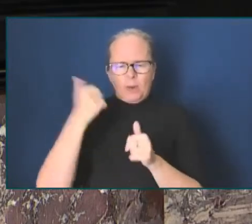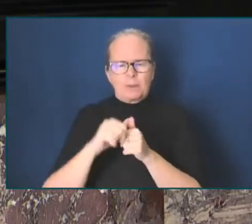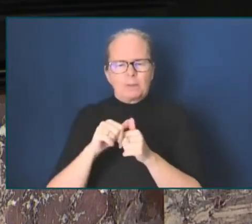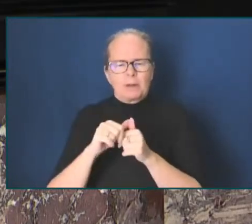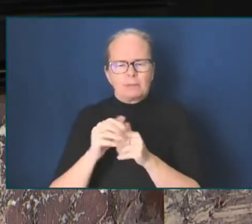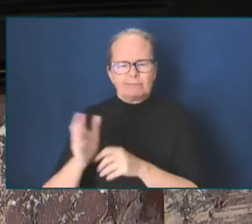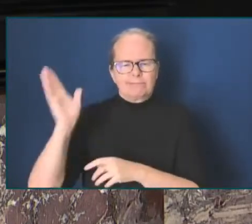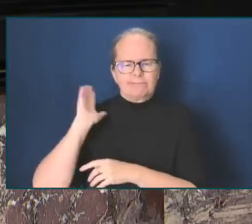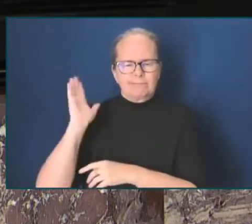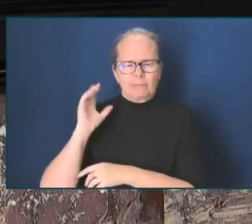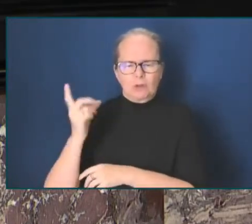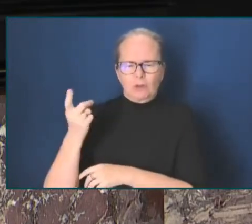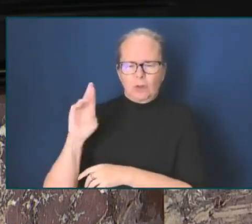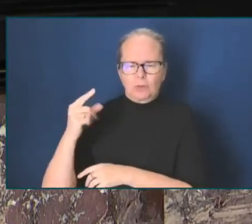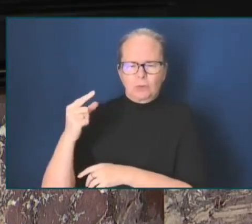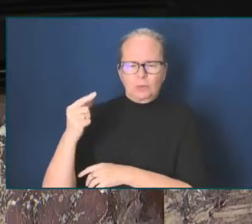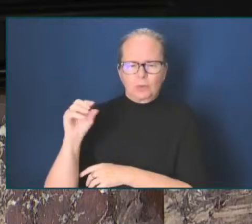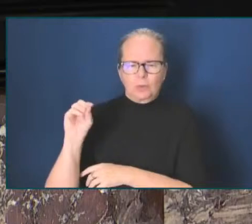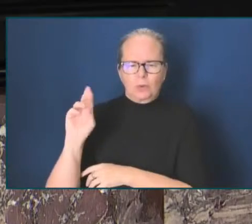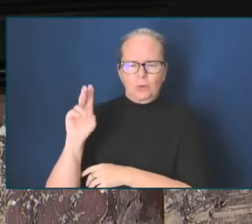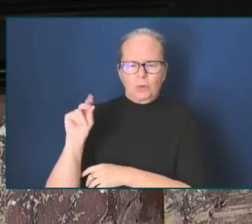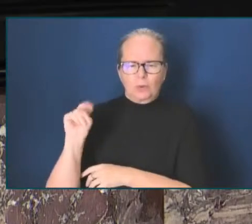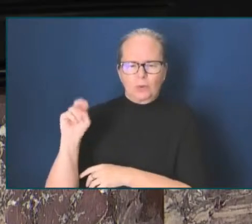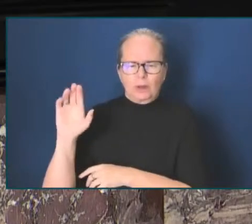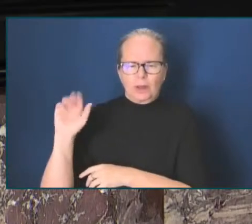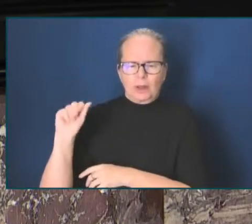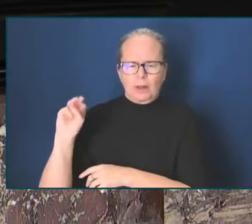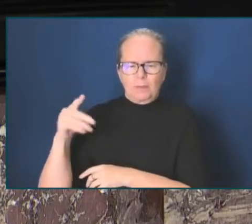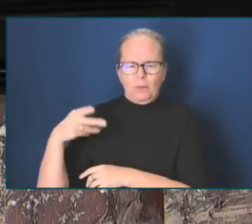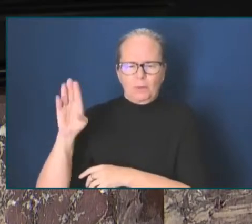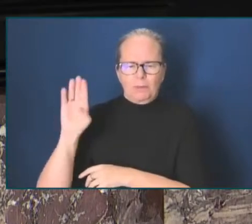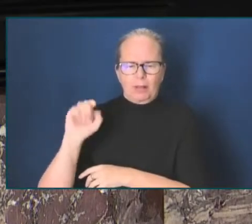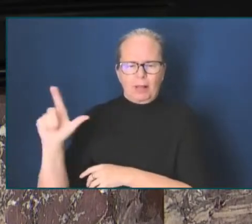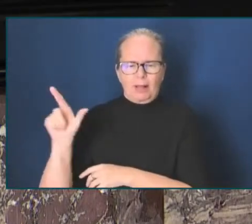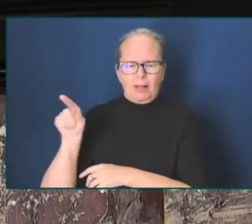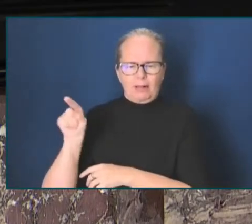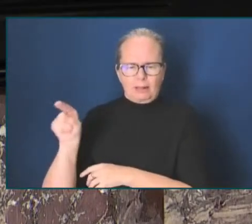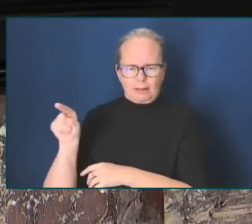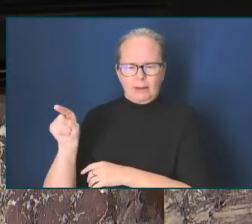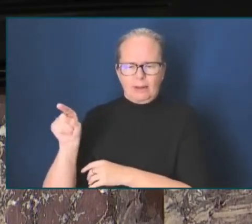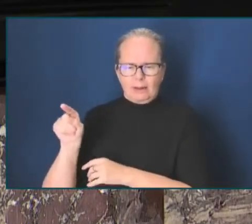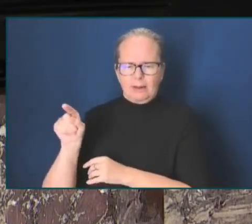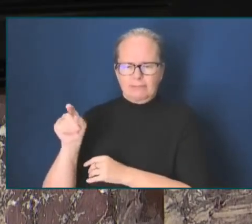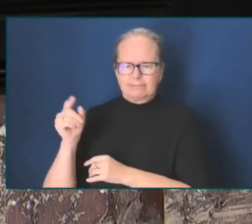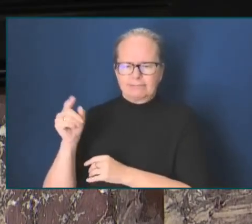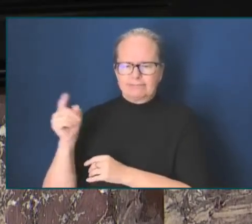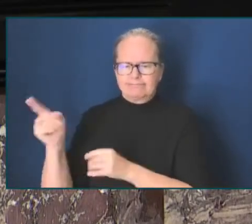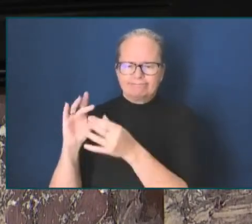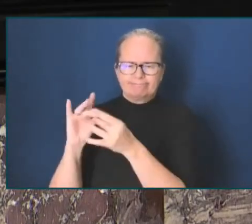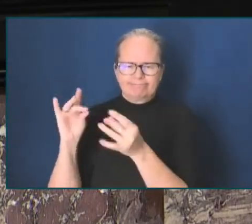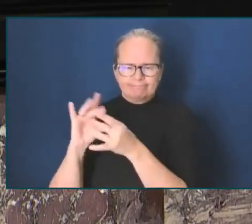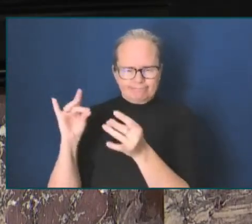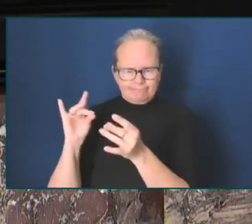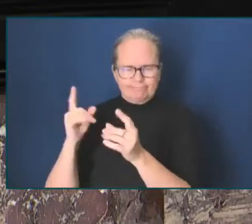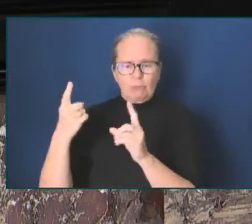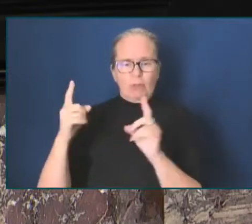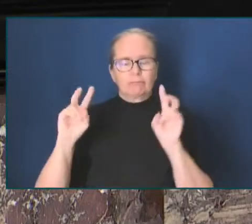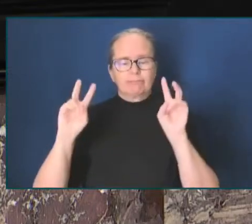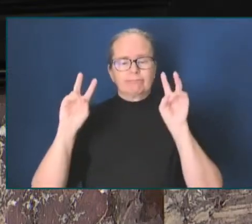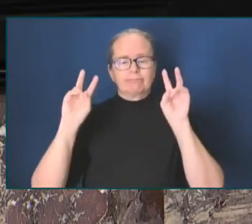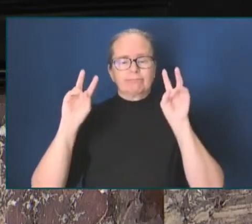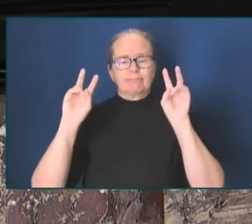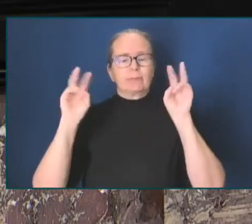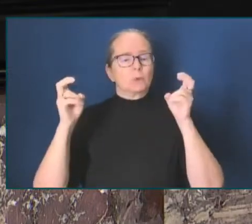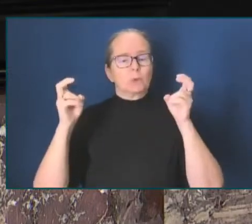of mental health, but in particular the issue of dementia alone, would sink the healthcare system. And the toughest job would be the Minister of Finance to be able to